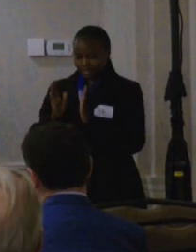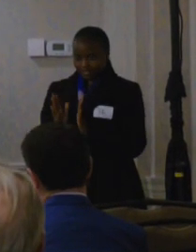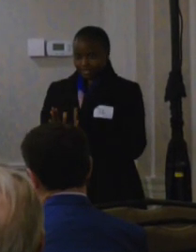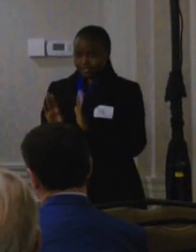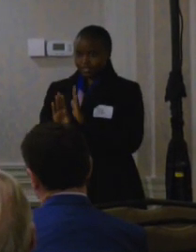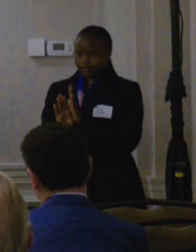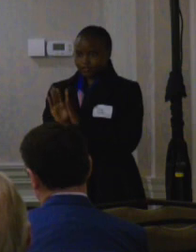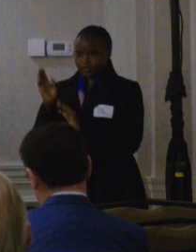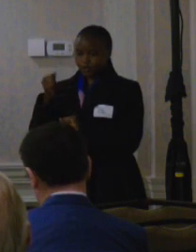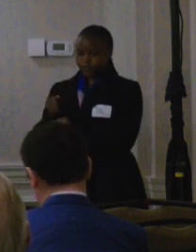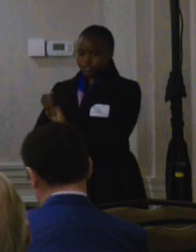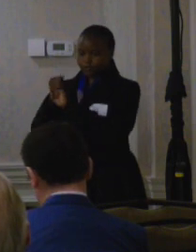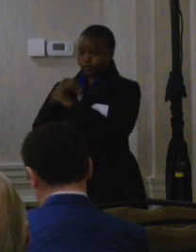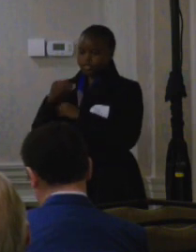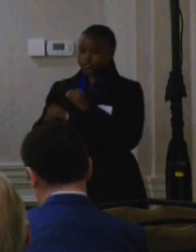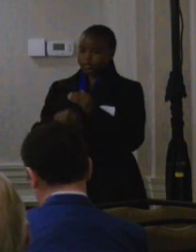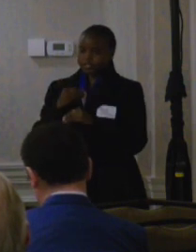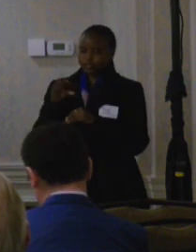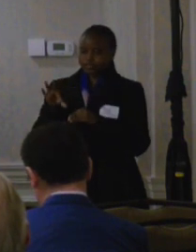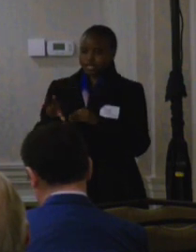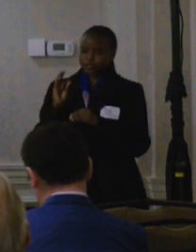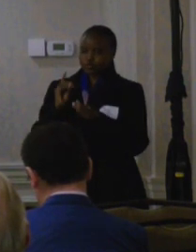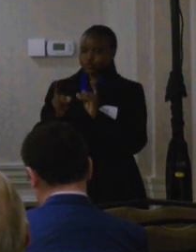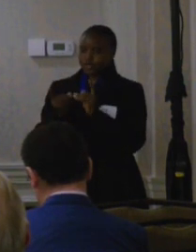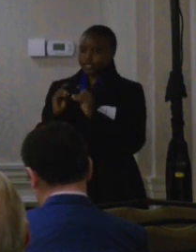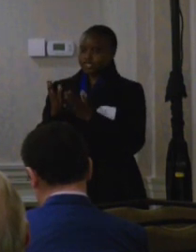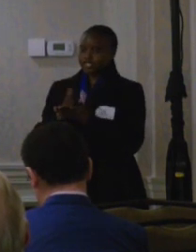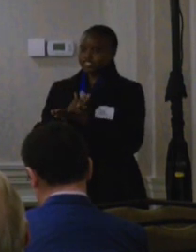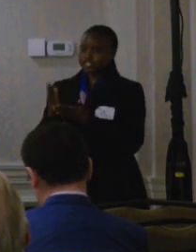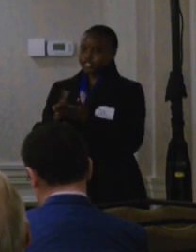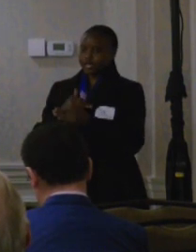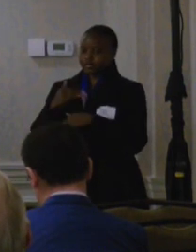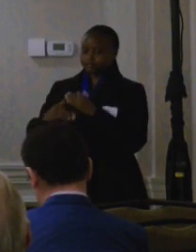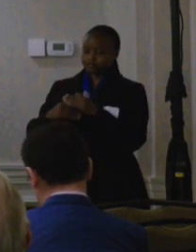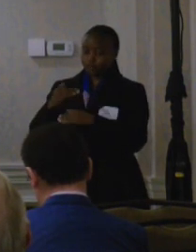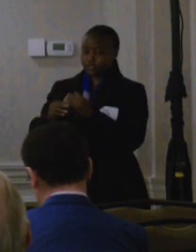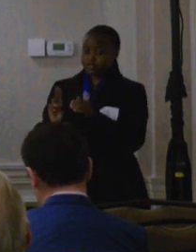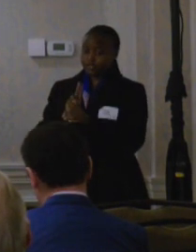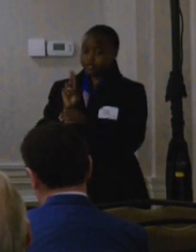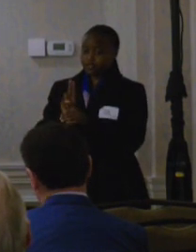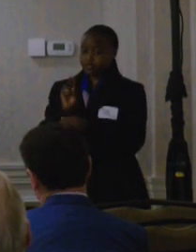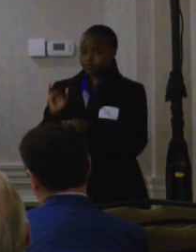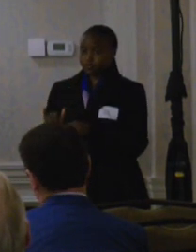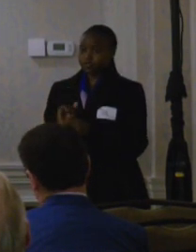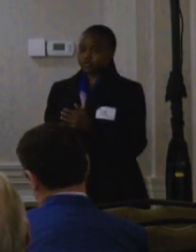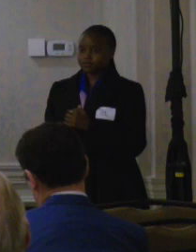develop supporting materials, and define data sharing processes and usage.